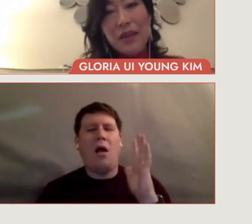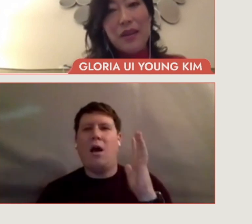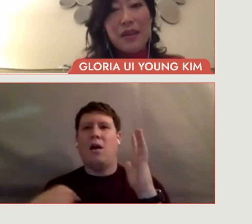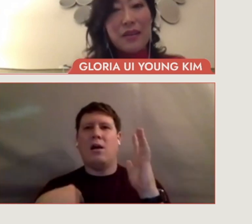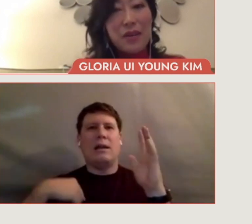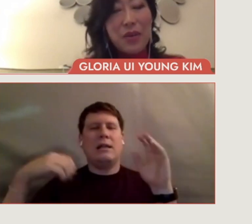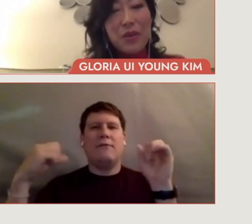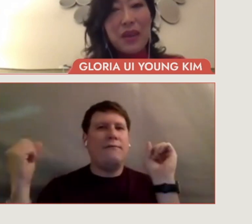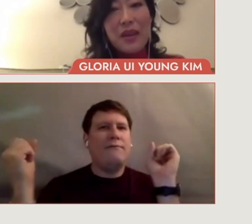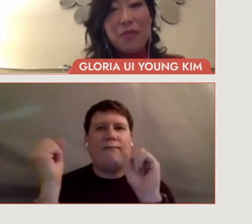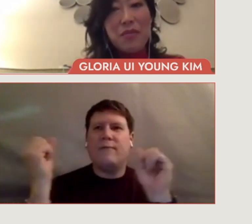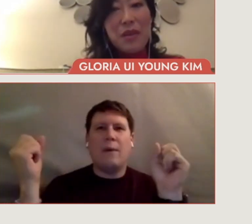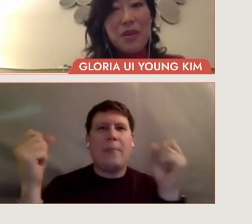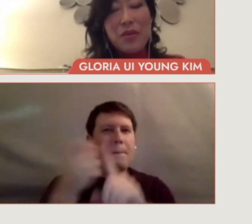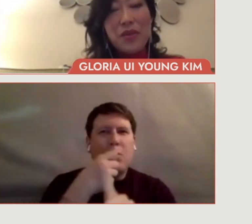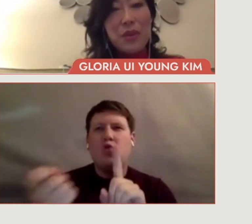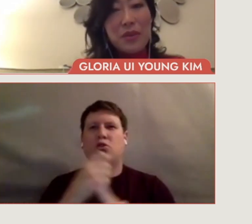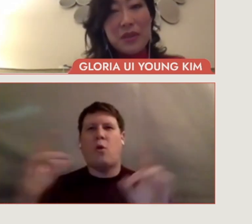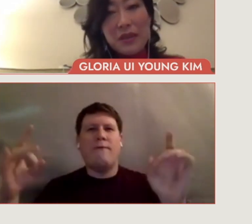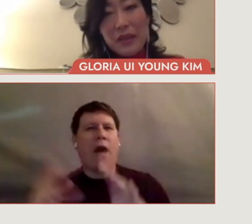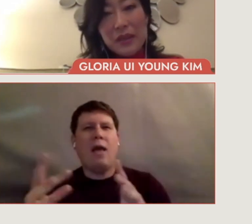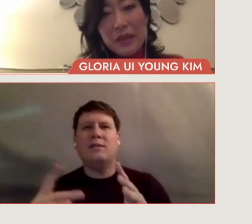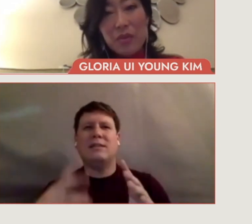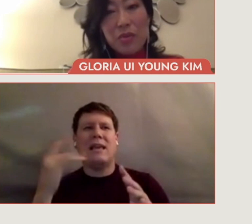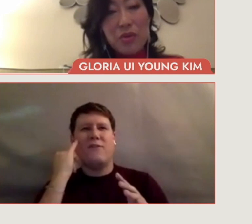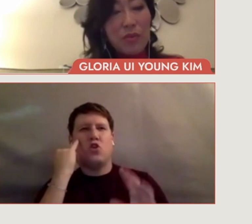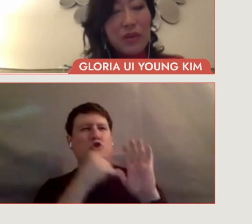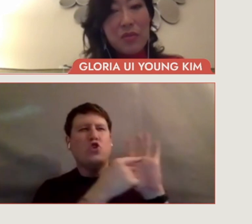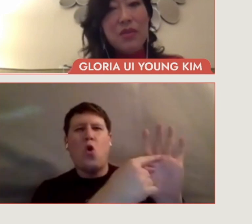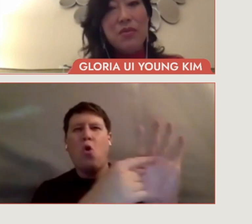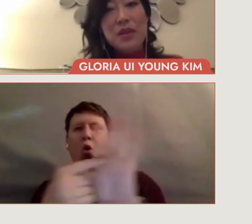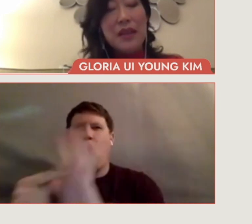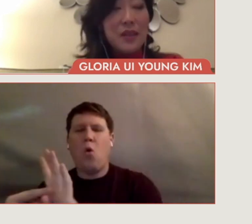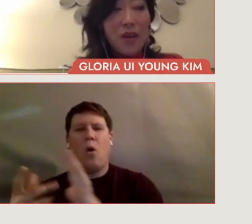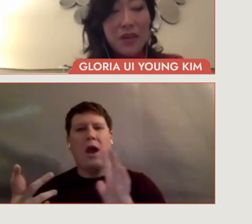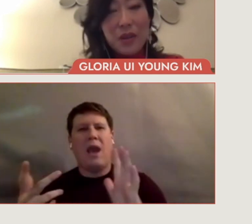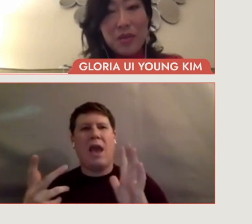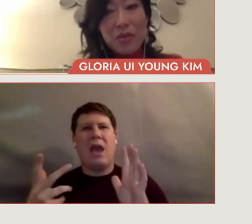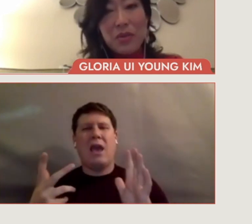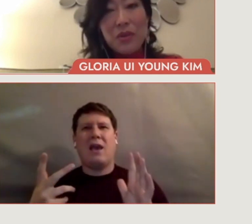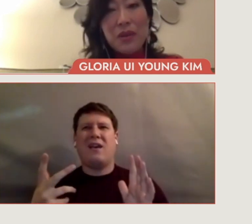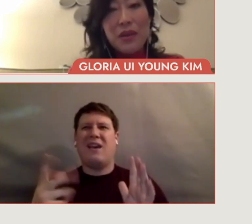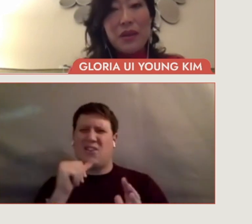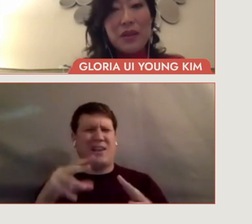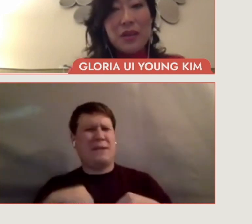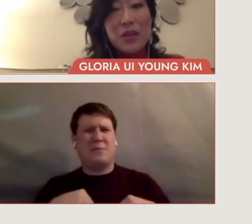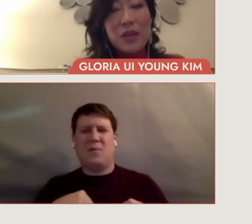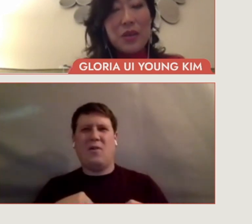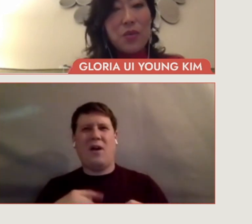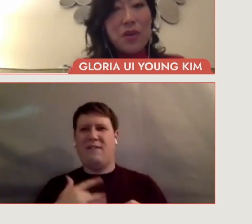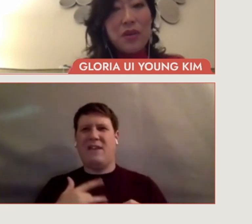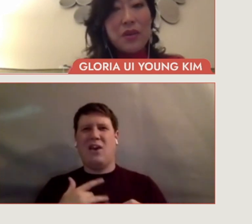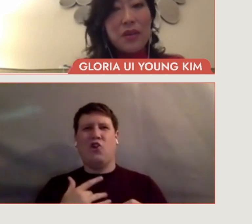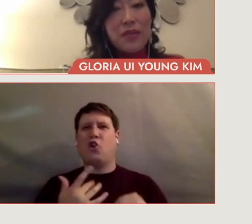nice. Like maybe other filmmakers think it's acceptable, but to me, that's not acceptable. I